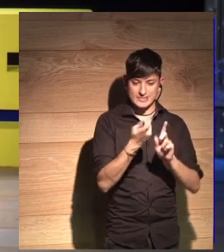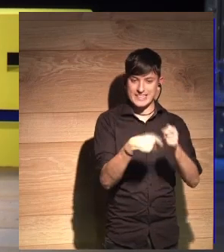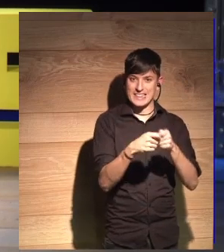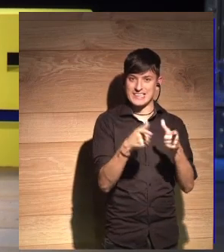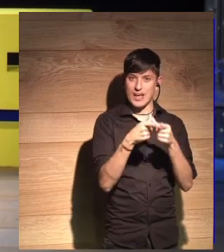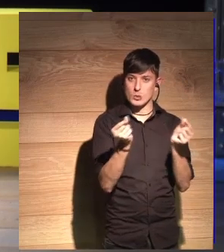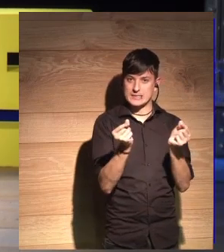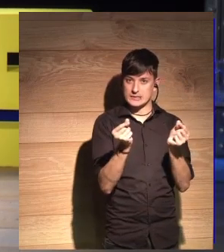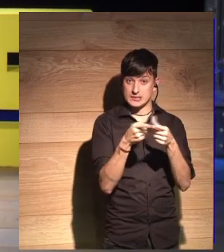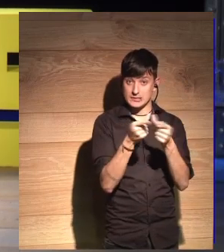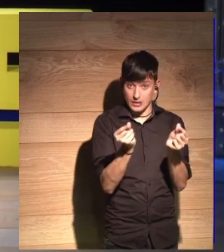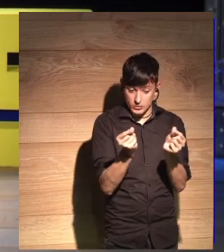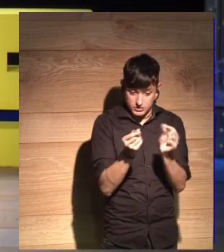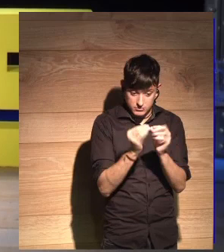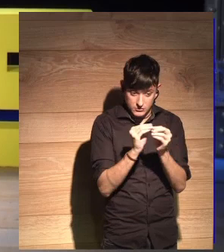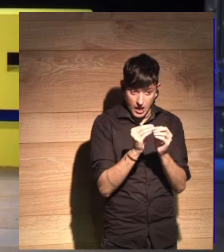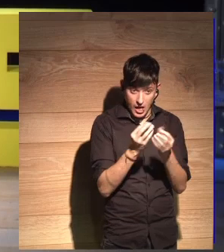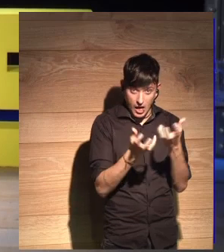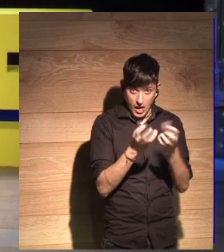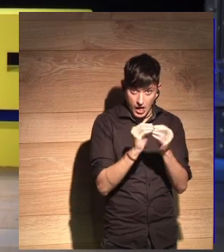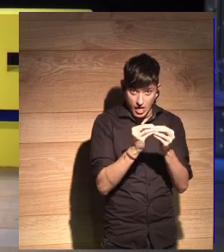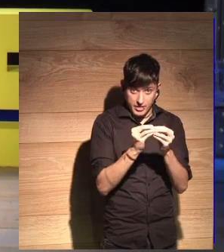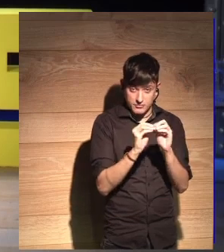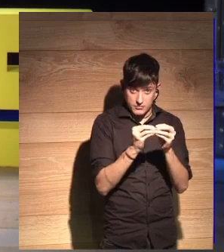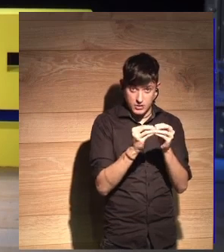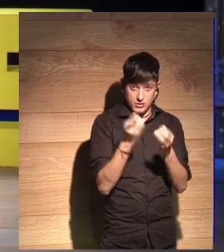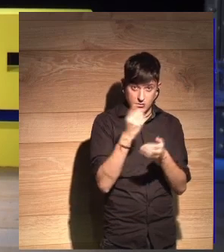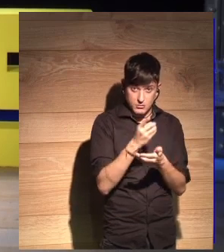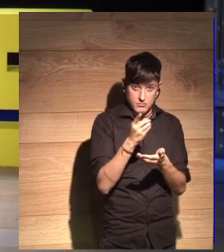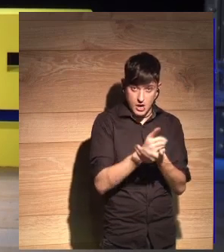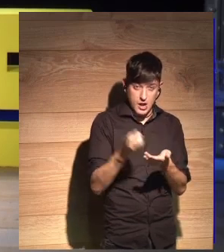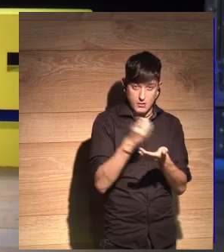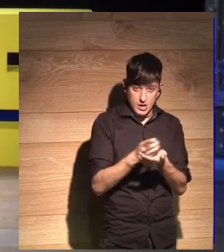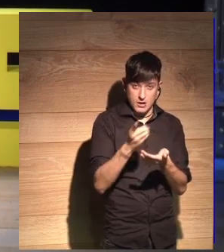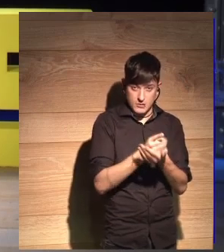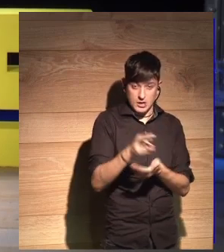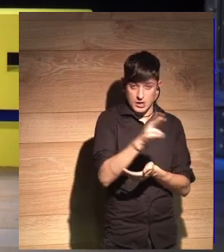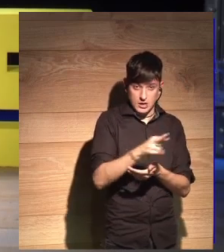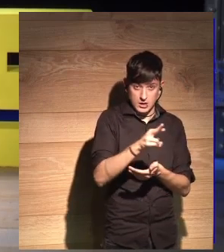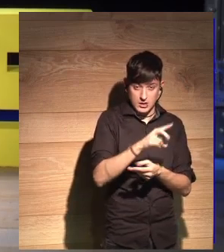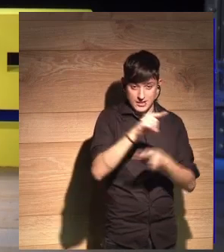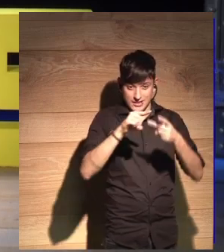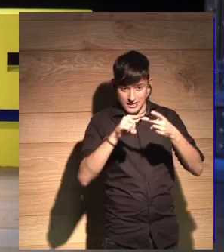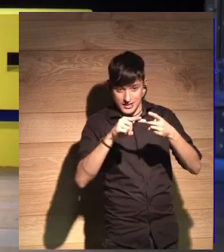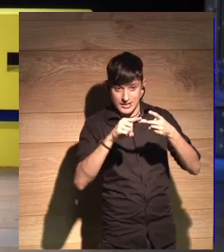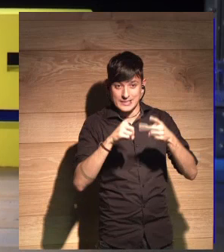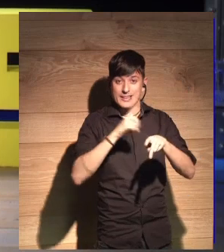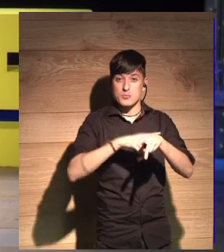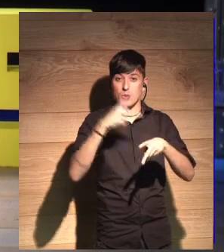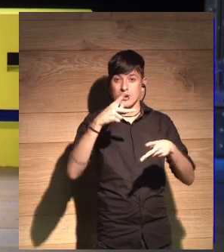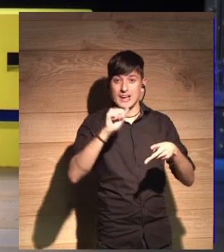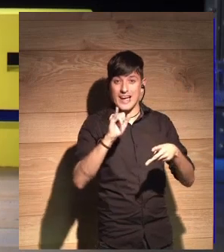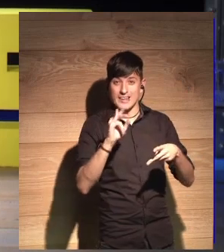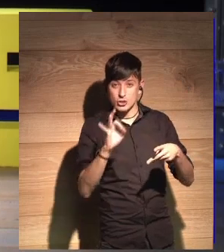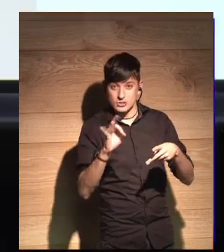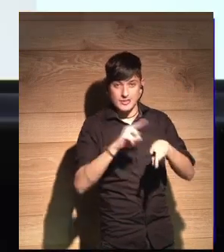you repeat a business cycle, but Kairos time is human time. It's the time of falling in love,